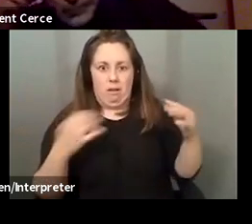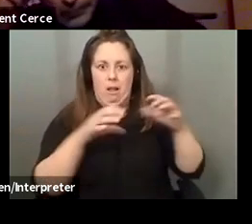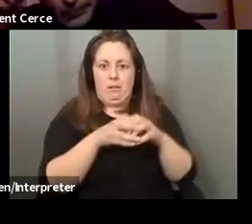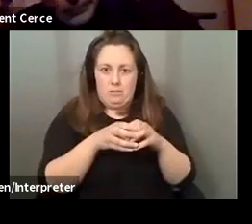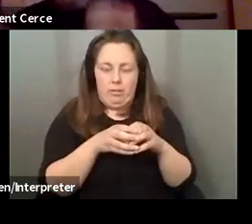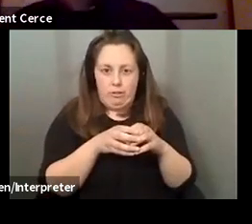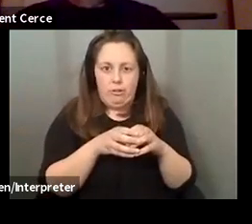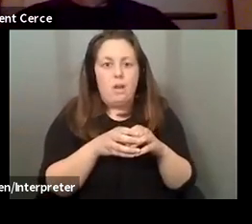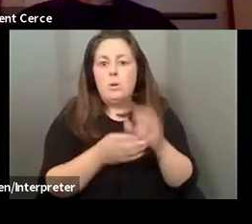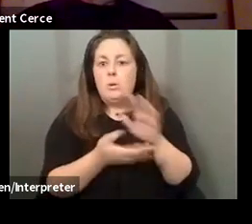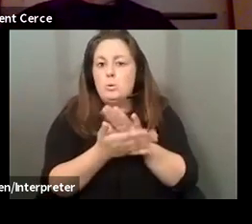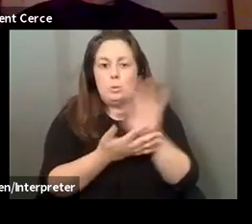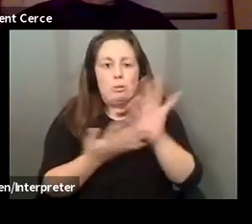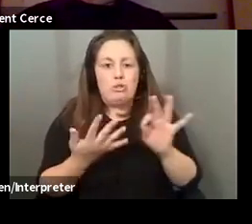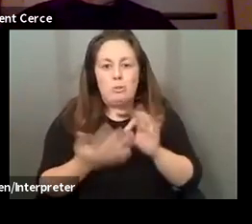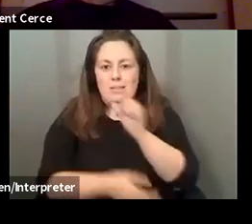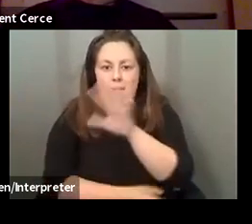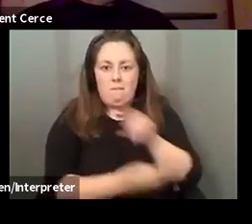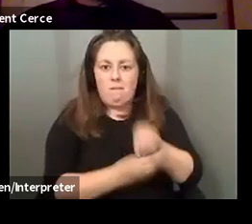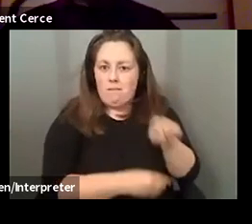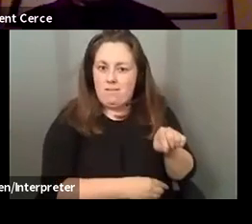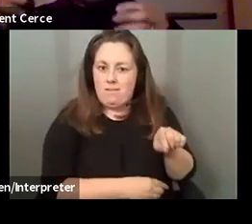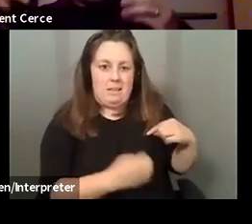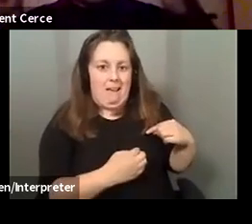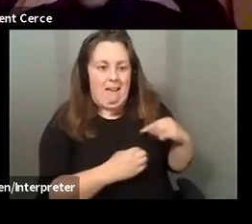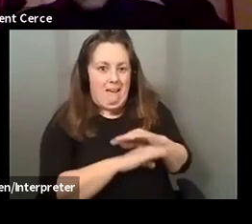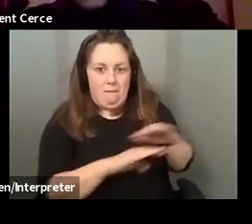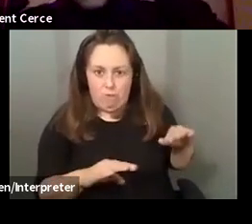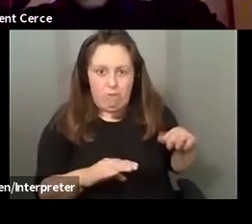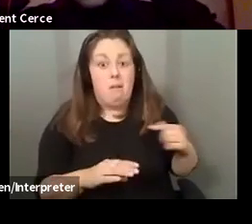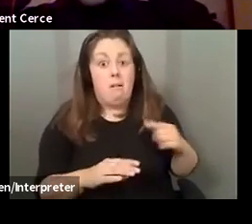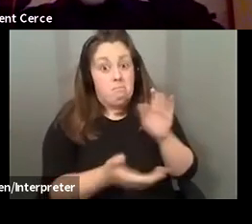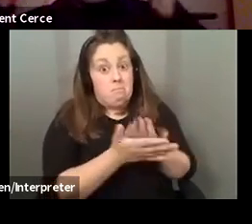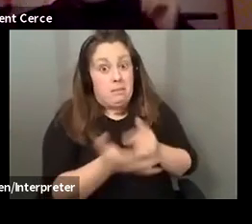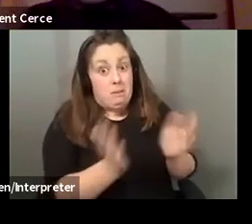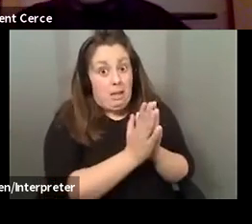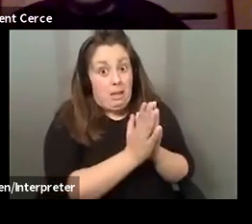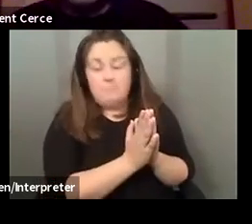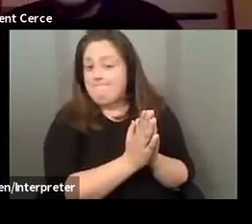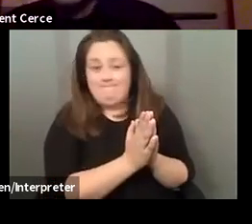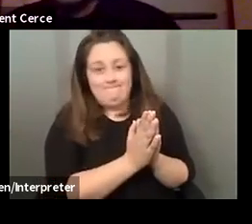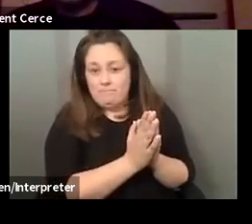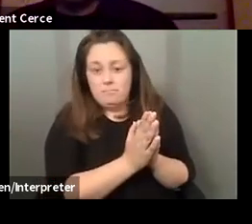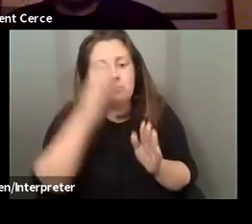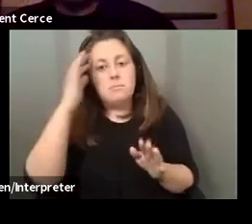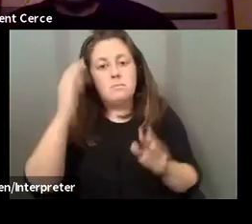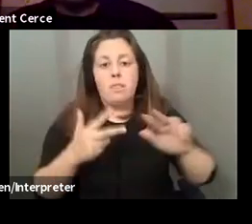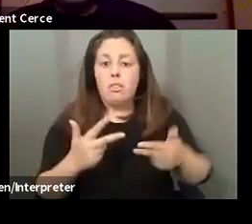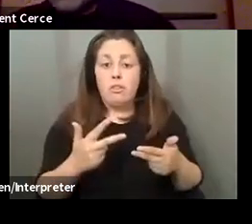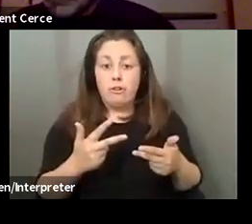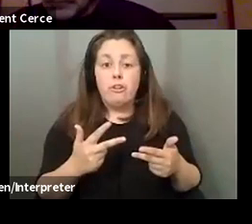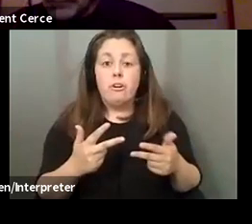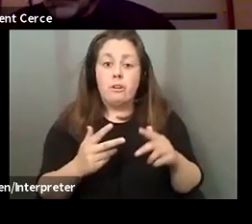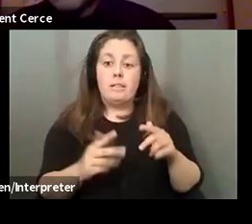are not part of that, ever. Okay, believe me, I asked. The third one is